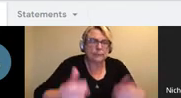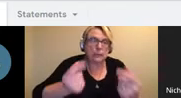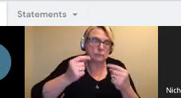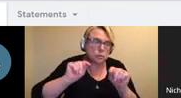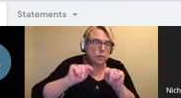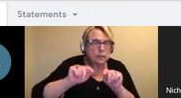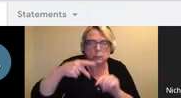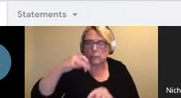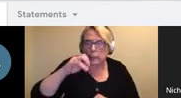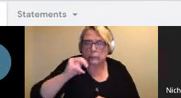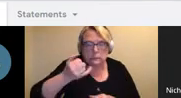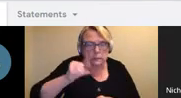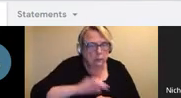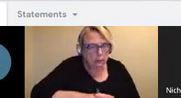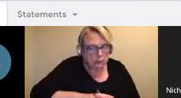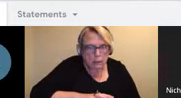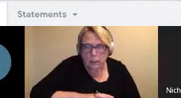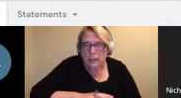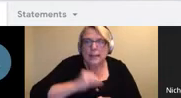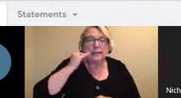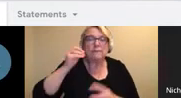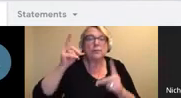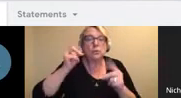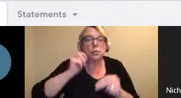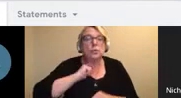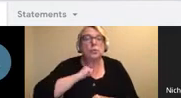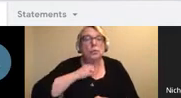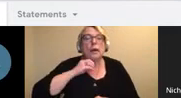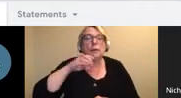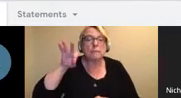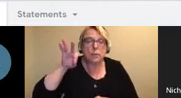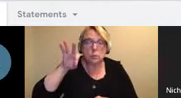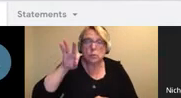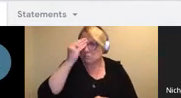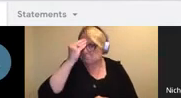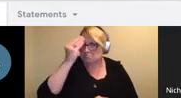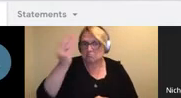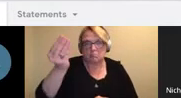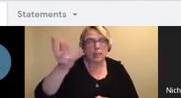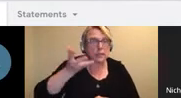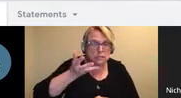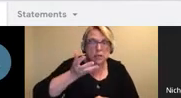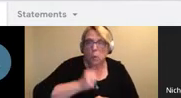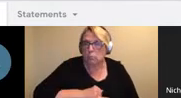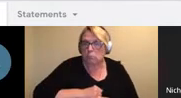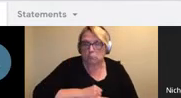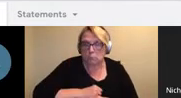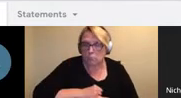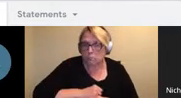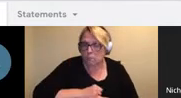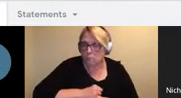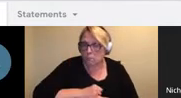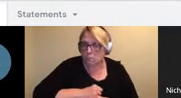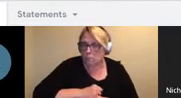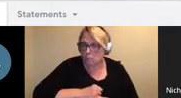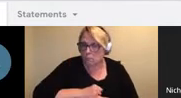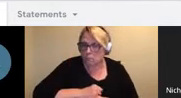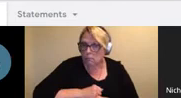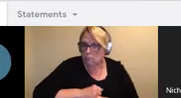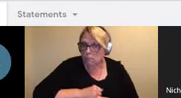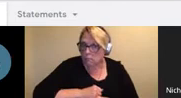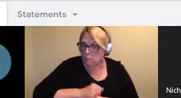And if you do, please unmute and we can hear. We don't need to raise our hands